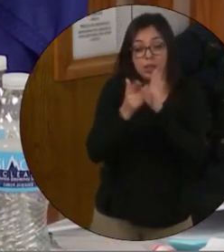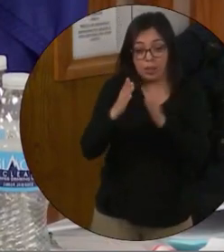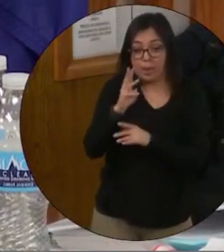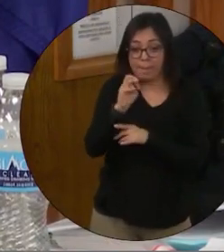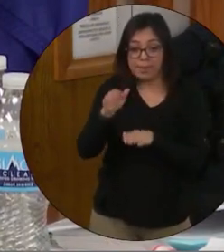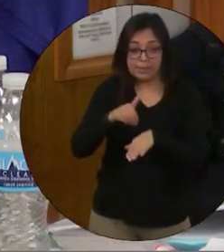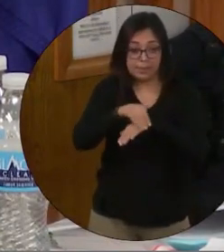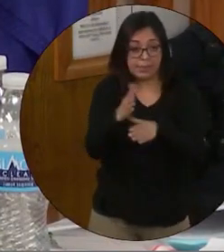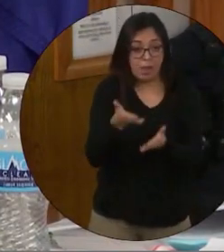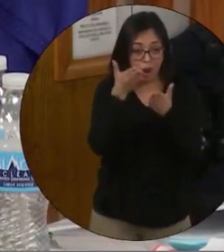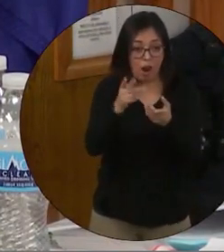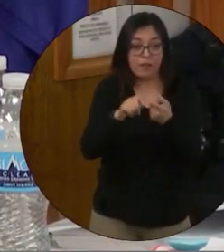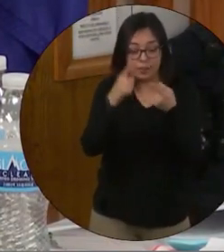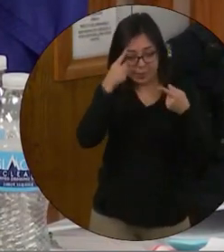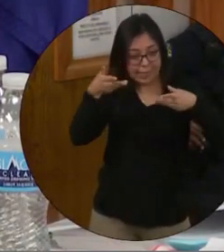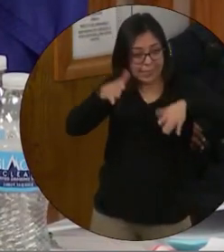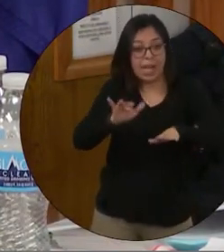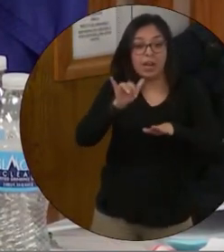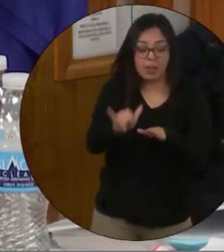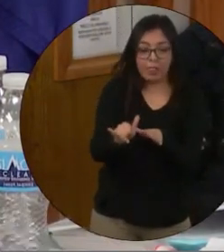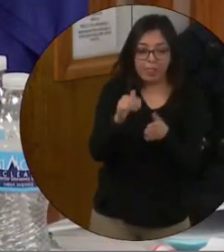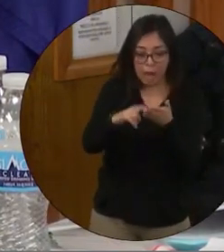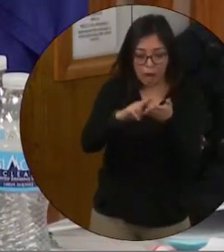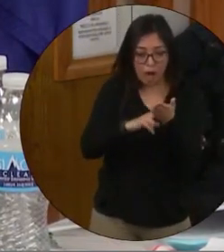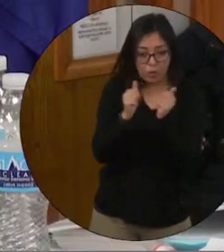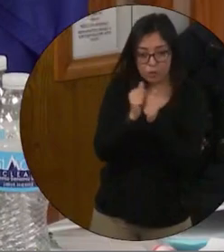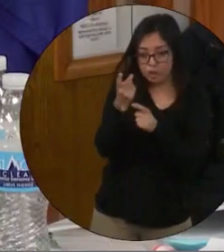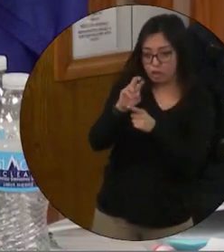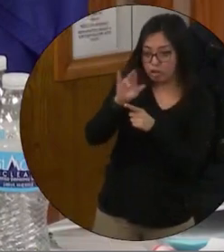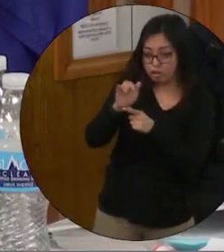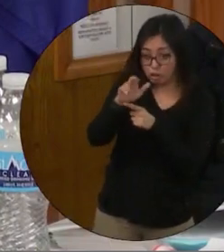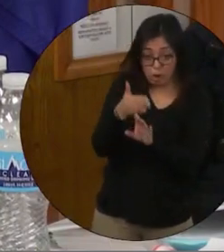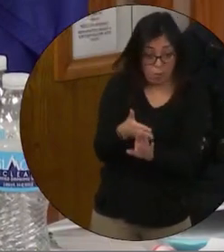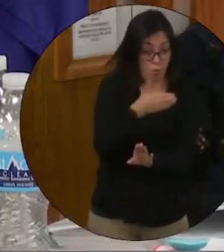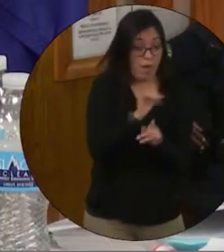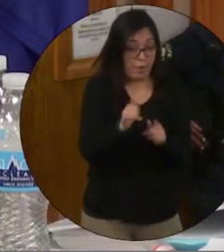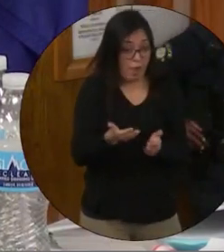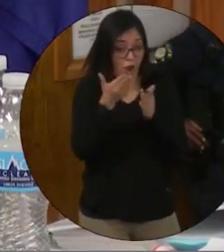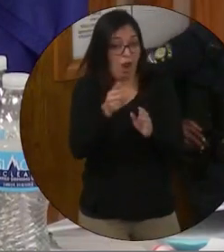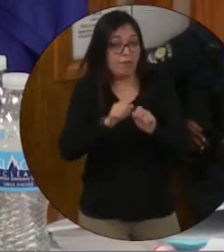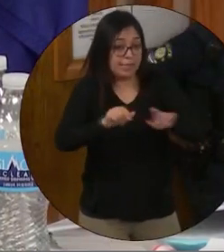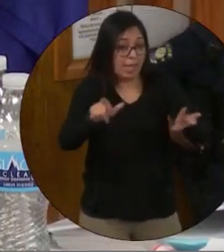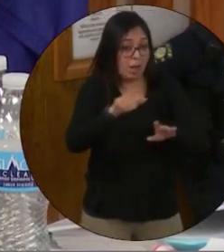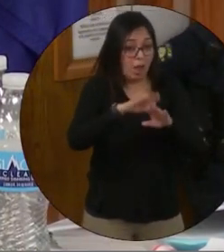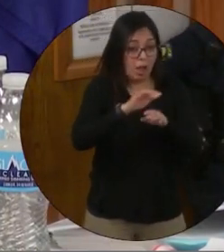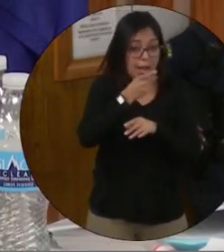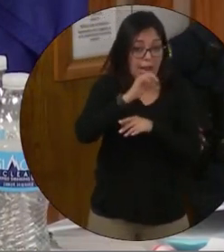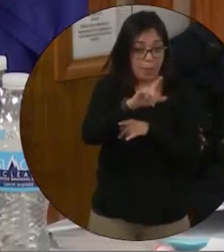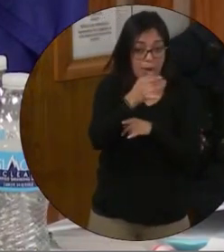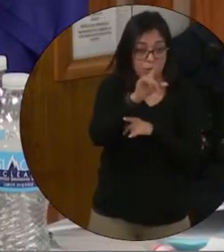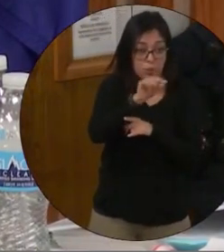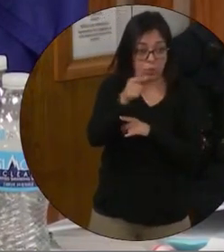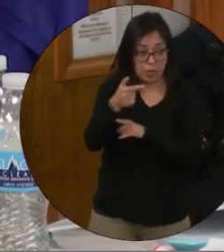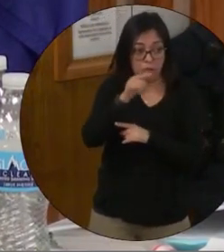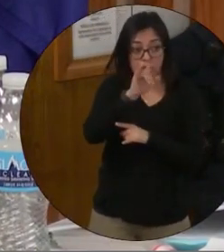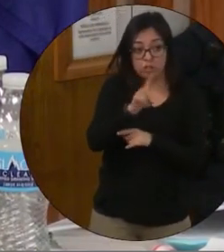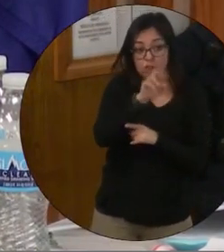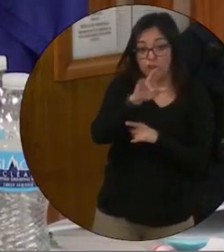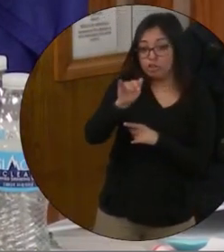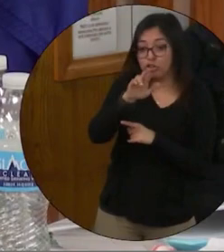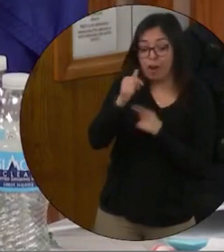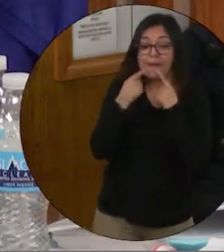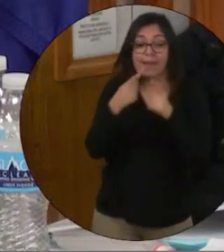to settle the employment contract dispute to Dr. Jara. Prior to the offer going out on April 19th, 2021, Dr. Jara